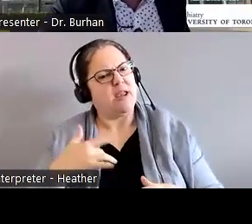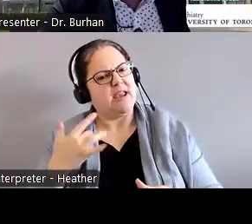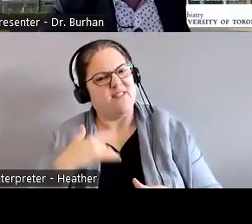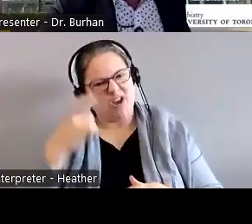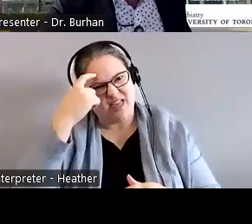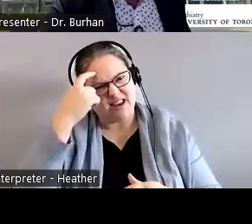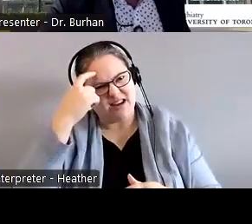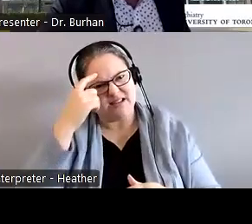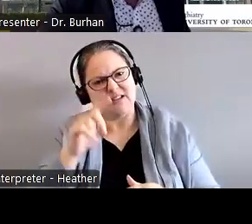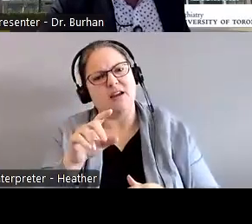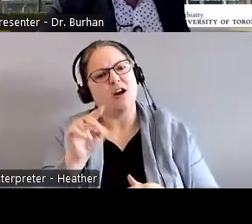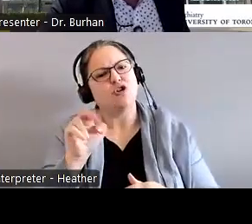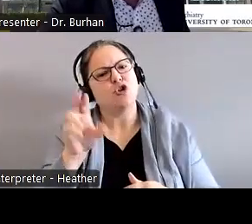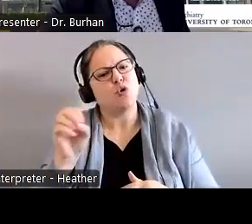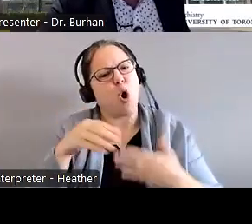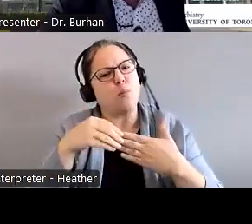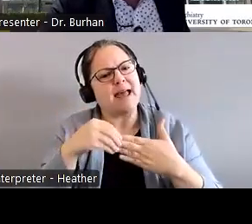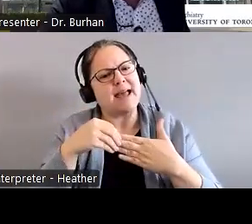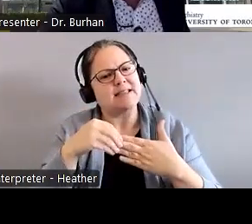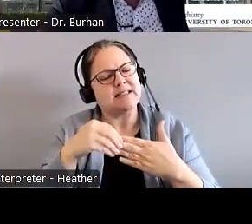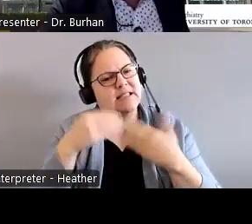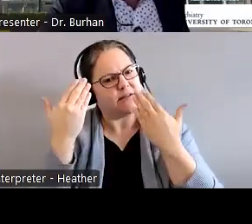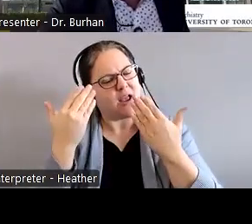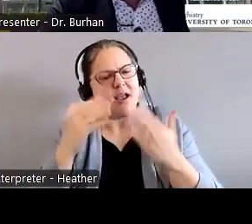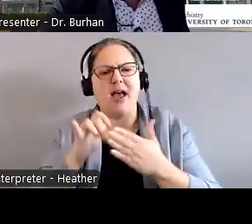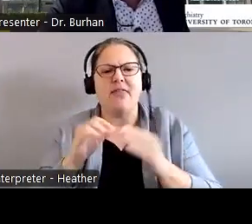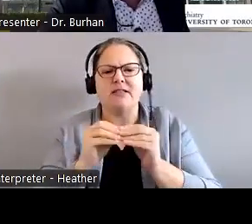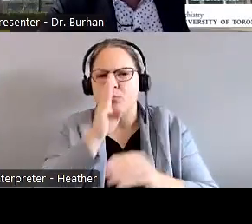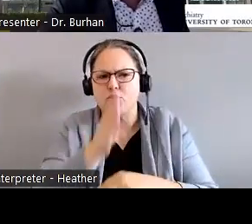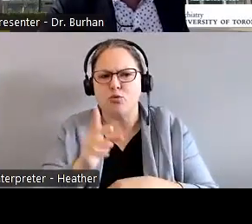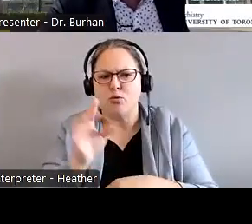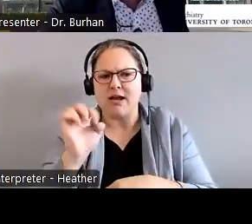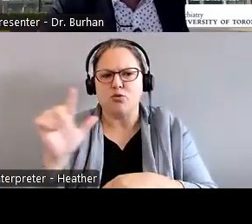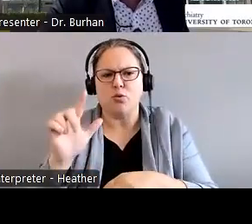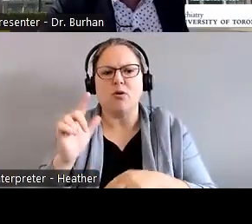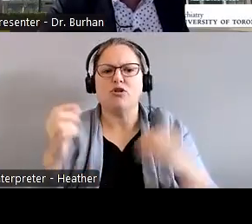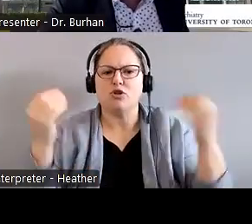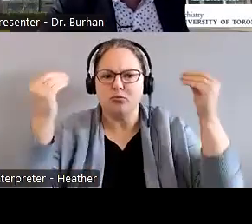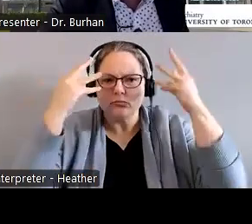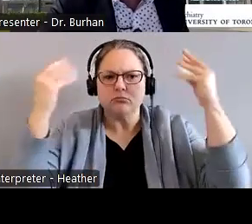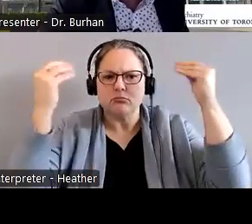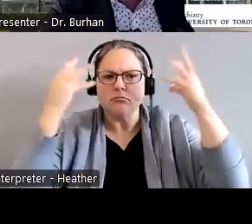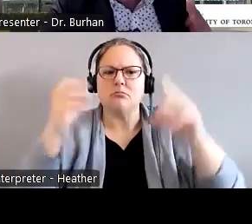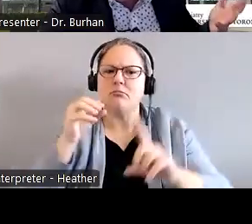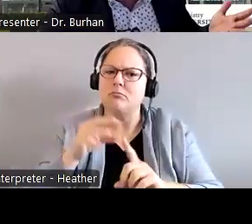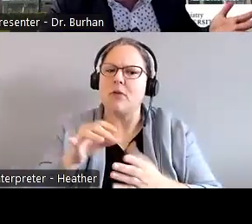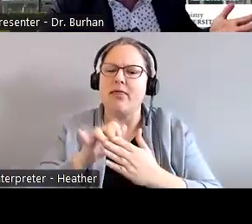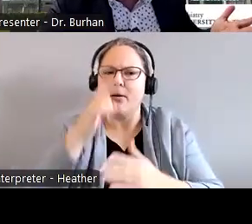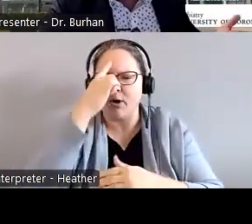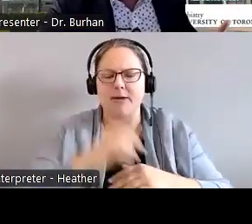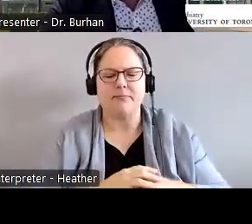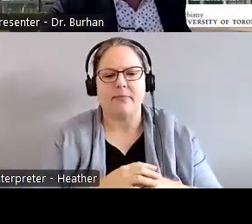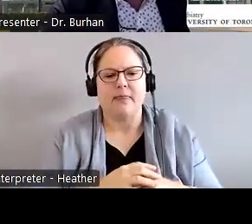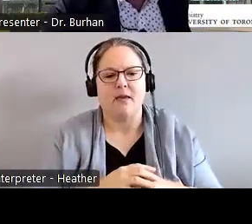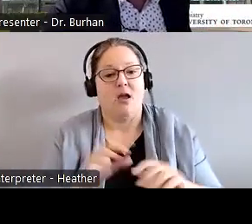neuroplasticity illness, and these tools are a more direct way to adjust neuroplasticity. So it's from the